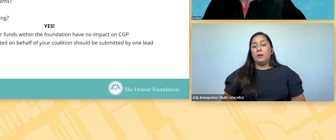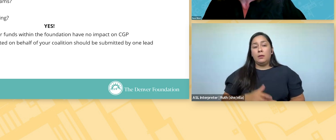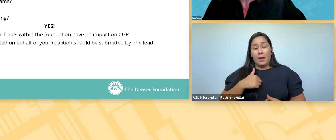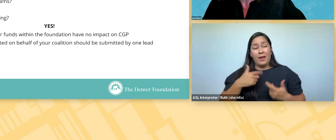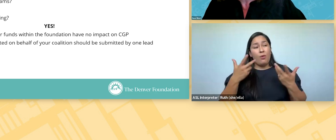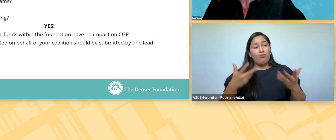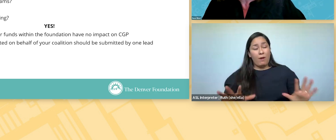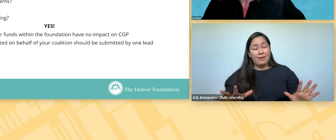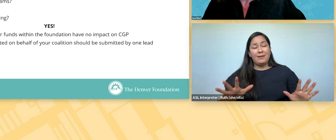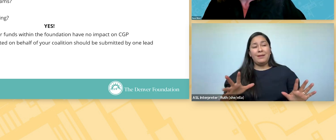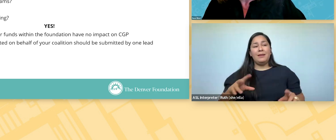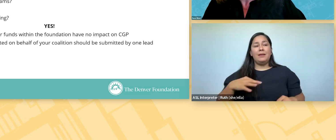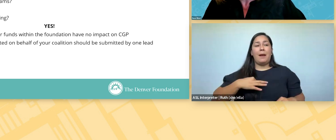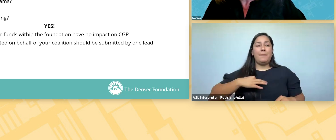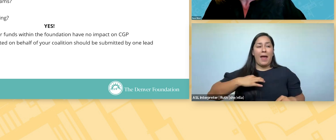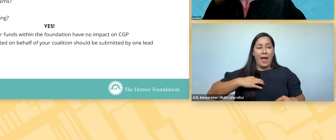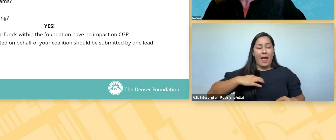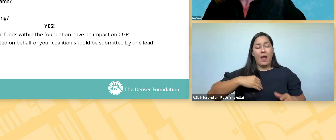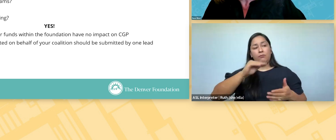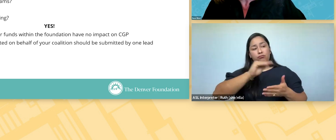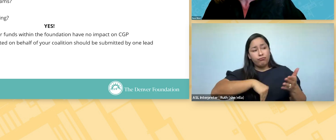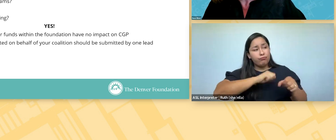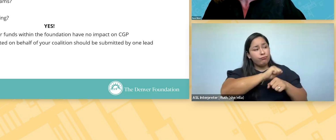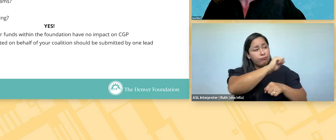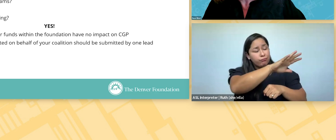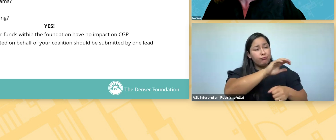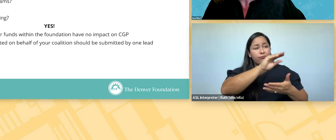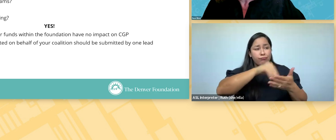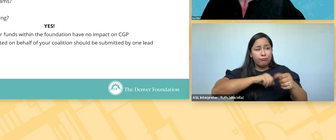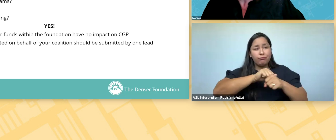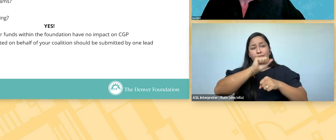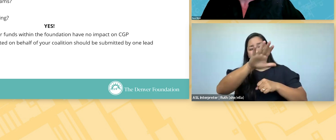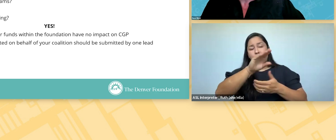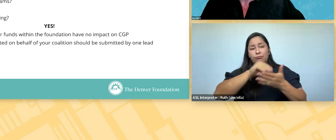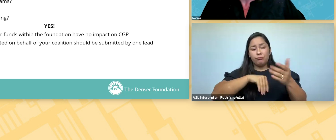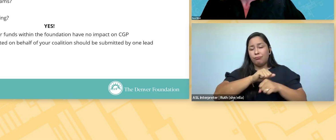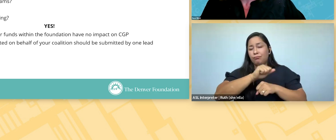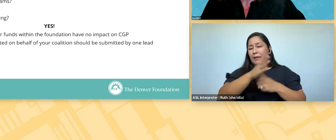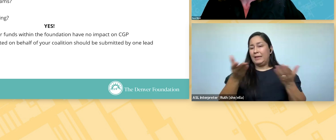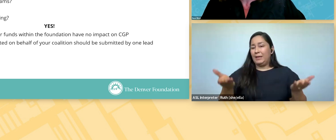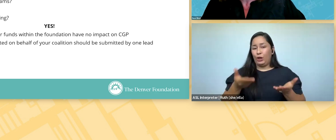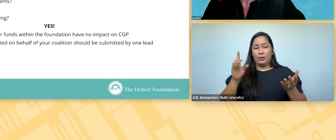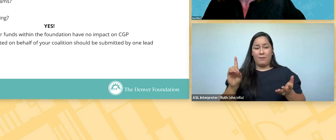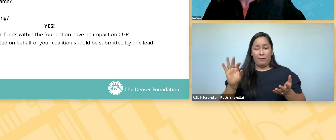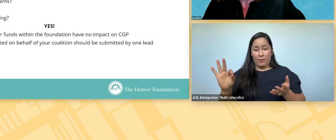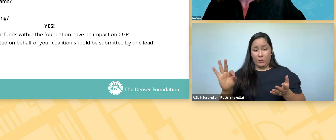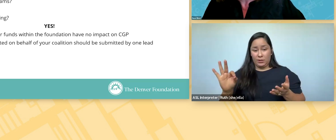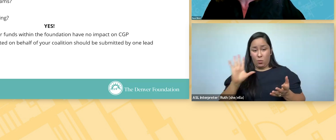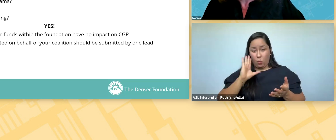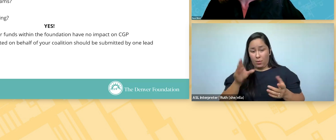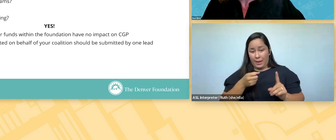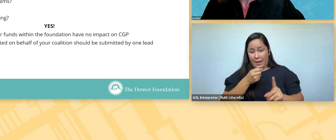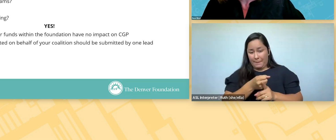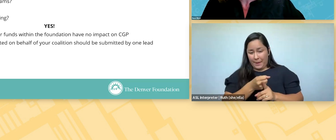funds at the Denver Foundation, or you plan to apply to other funds at the Denver Foundation, that has no impact on your ability to apply to